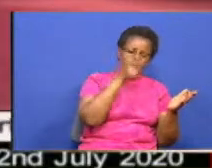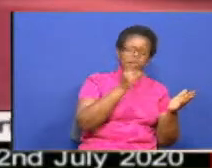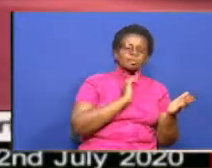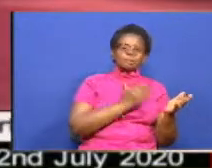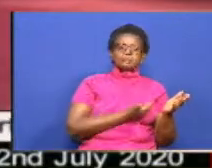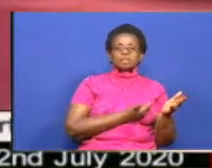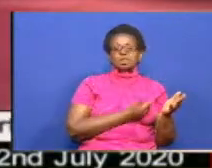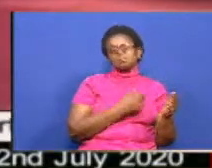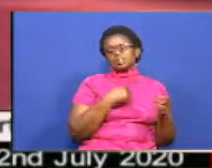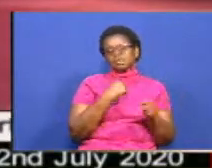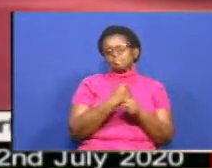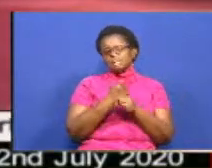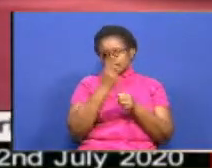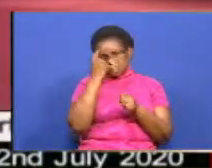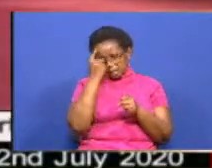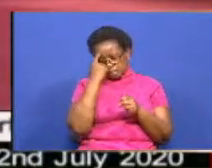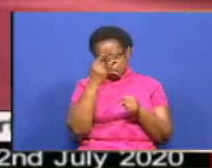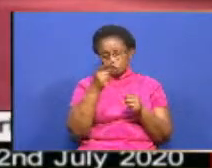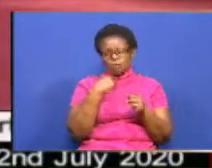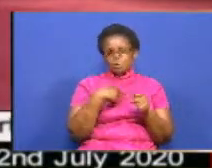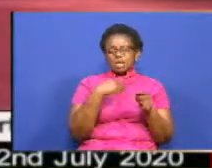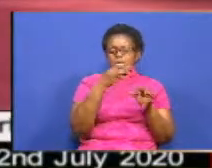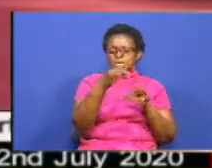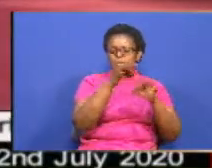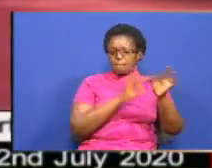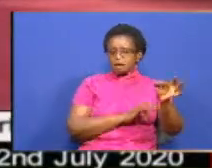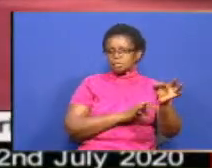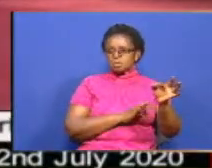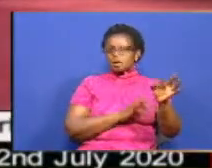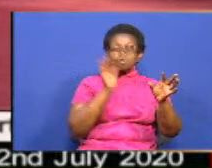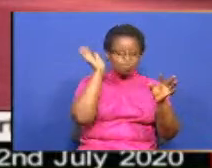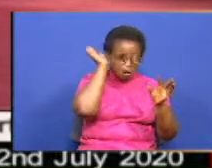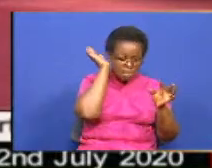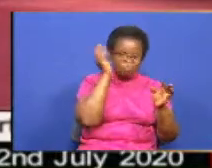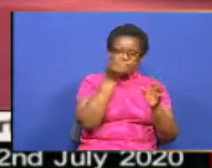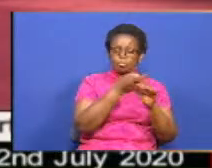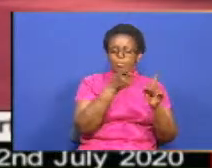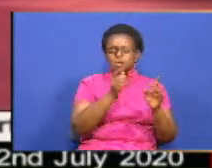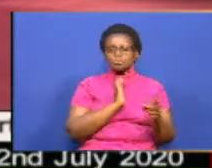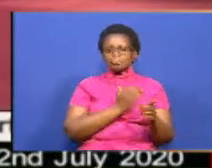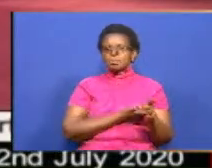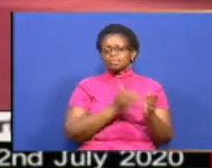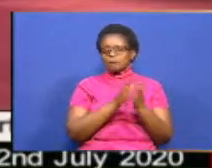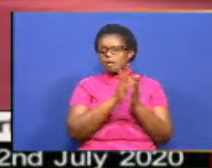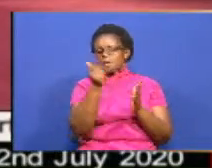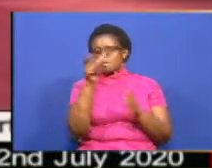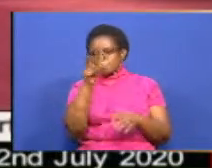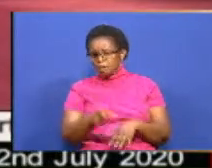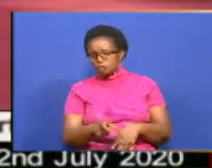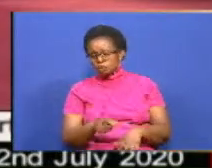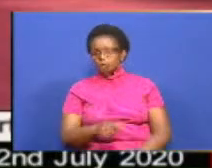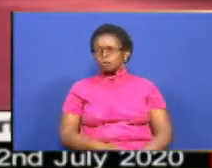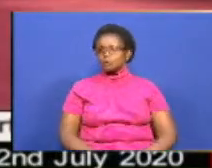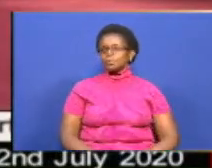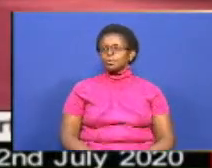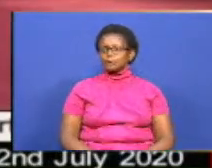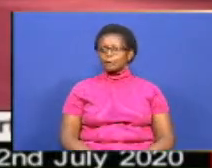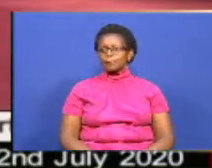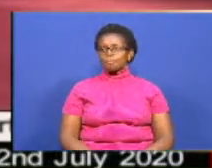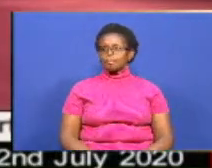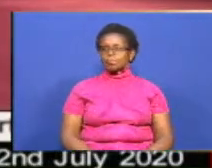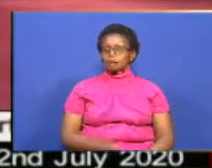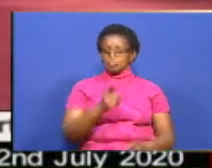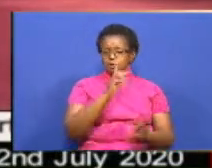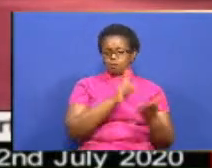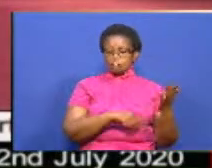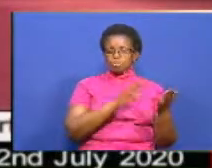makes sense that we replace Duale from that committee with someone else. And I think that is what we are